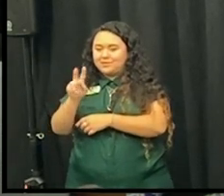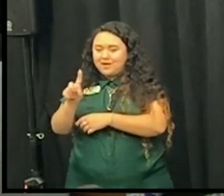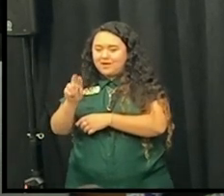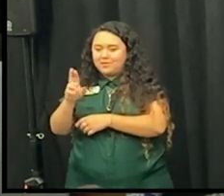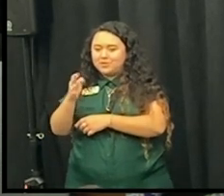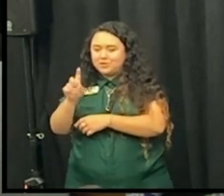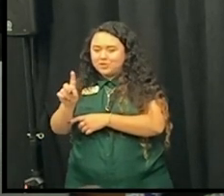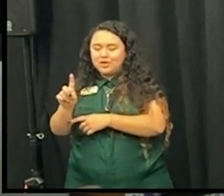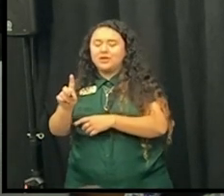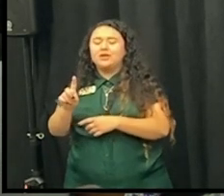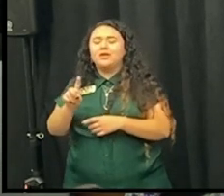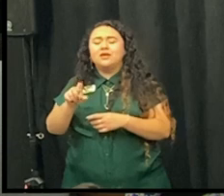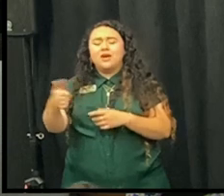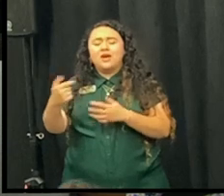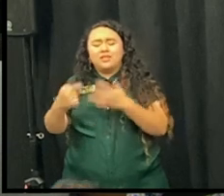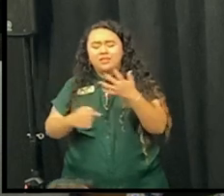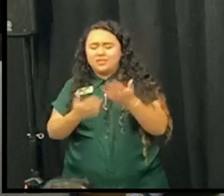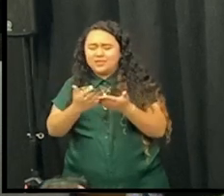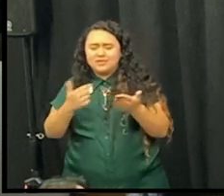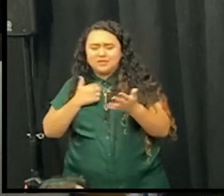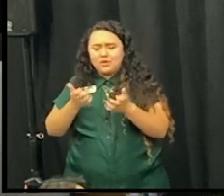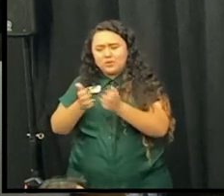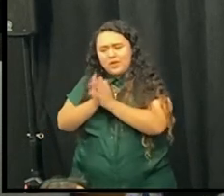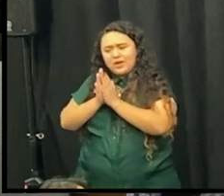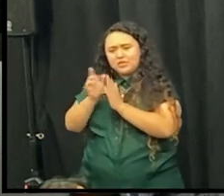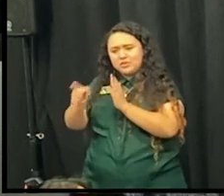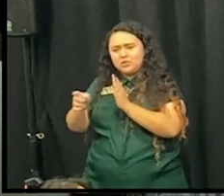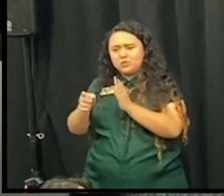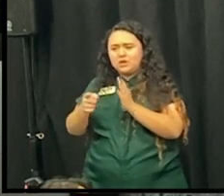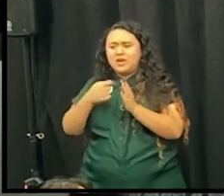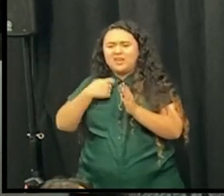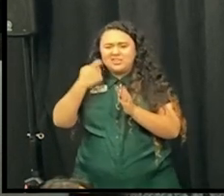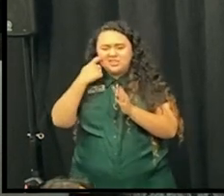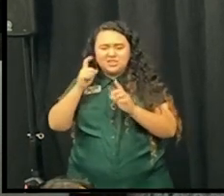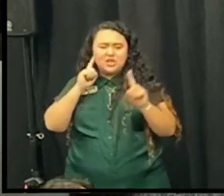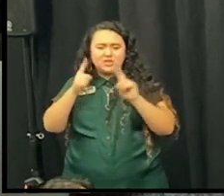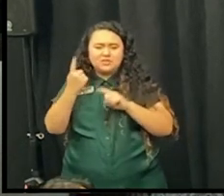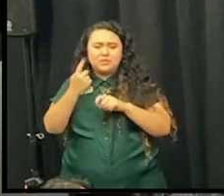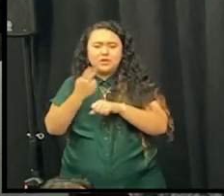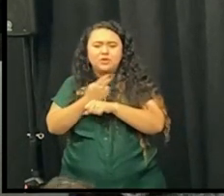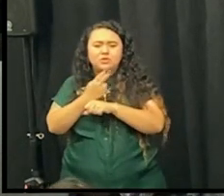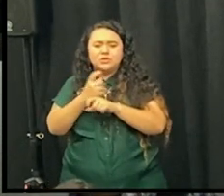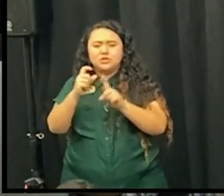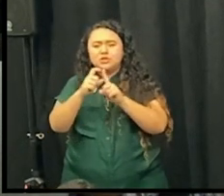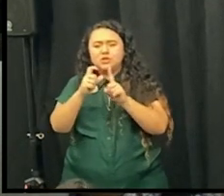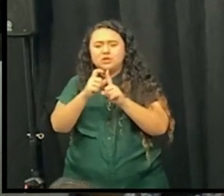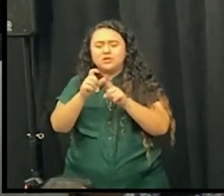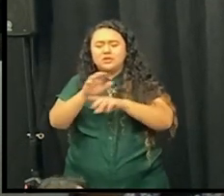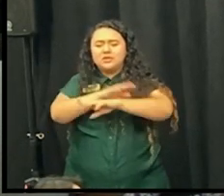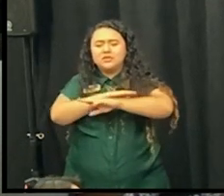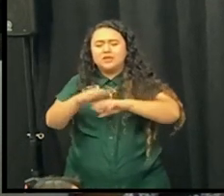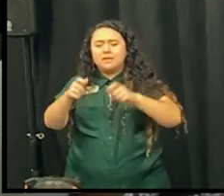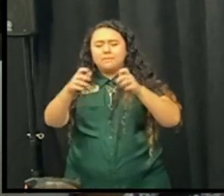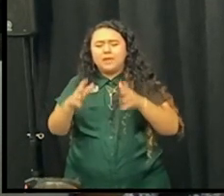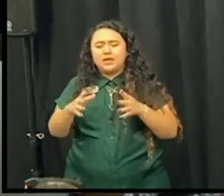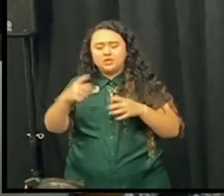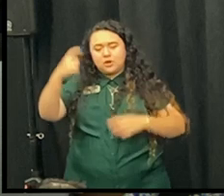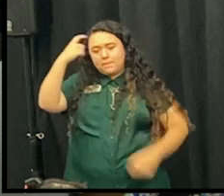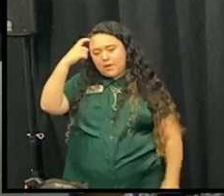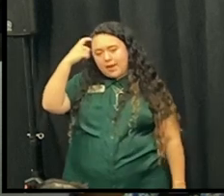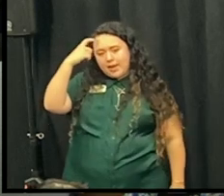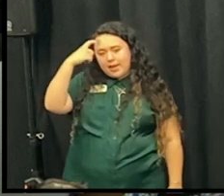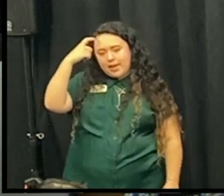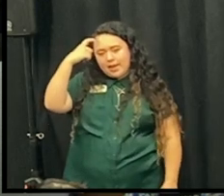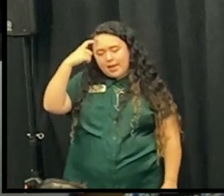Now, among other things I've wanted to ask, I just heard someone use the term stage manager brain.